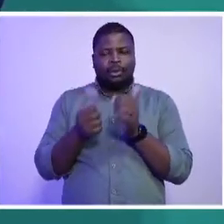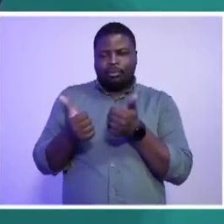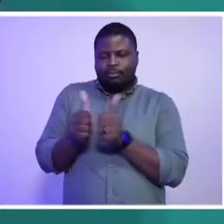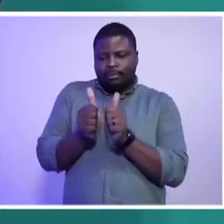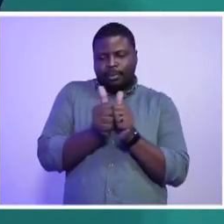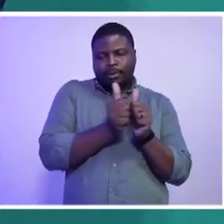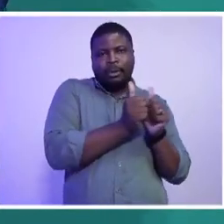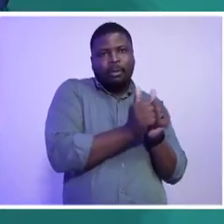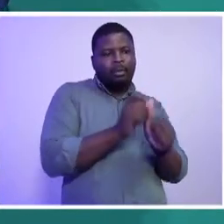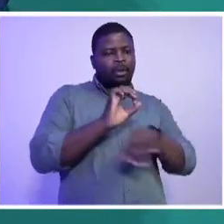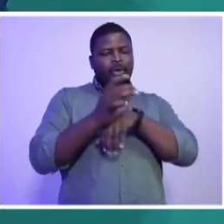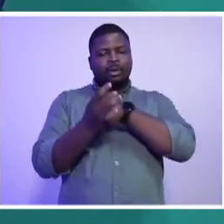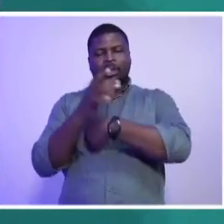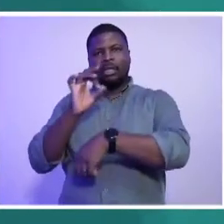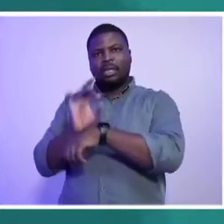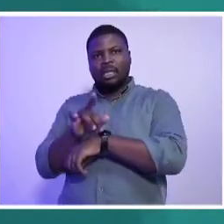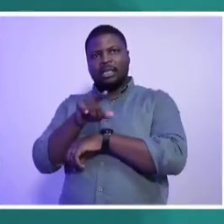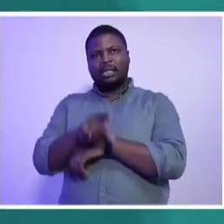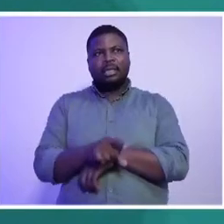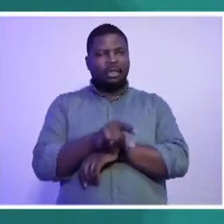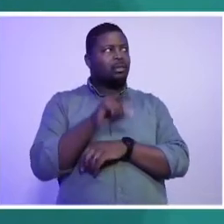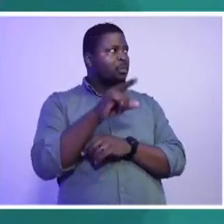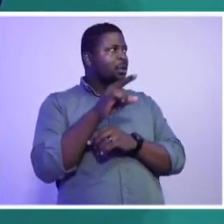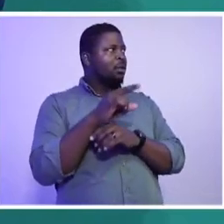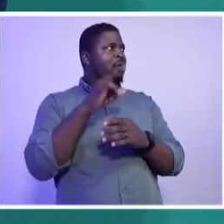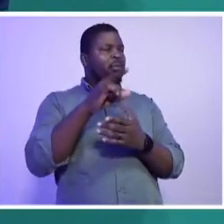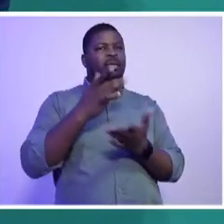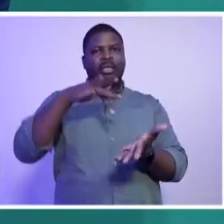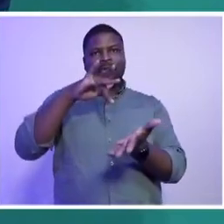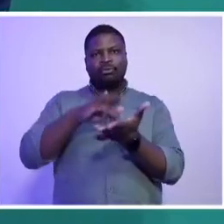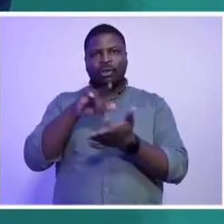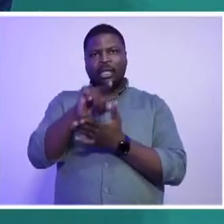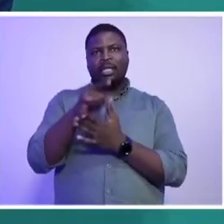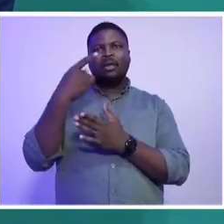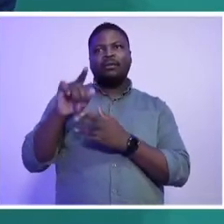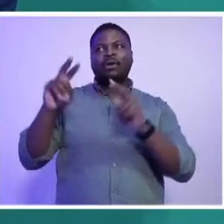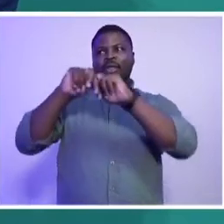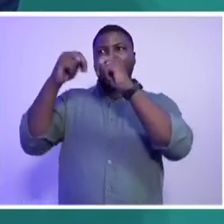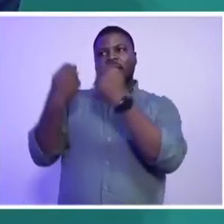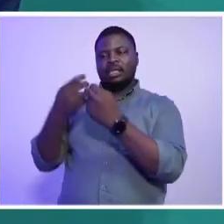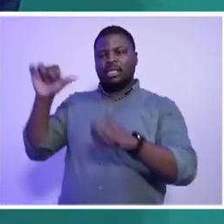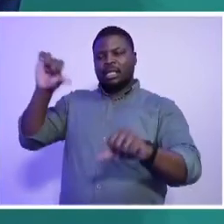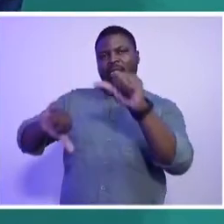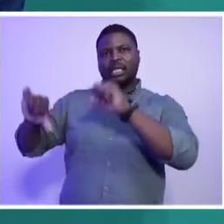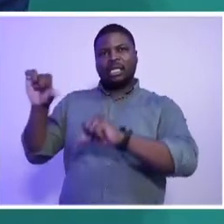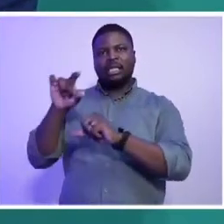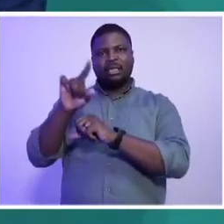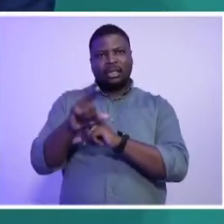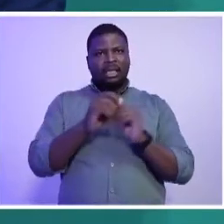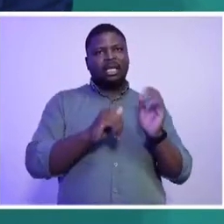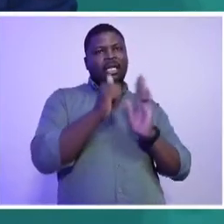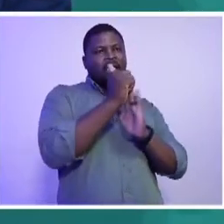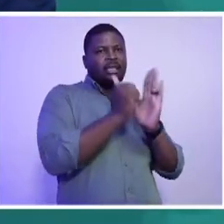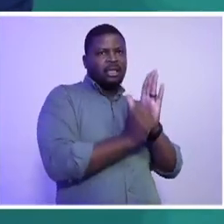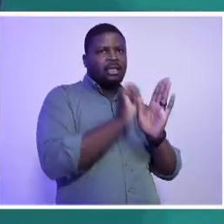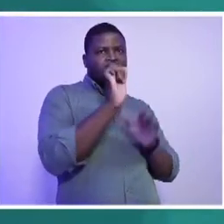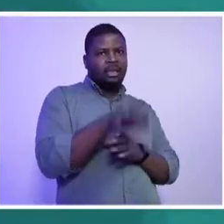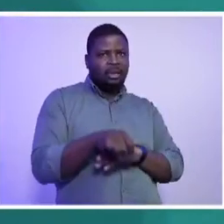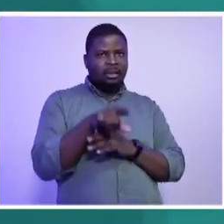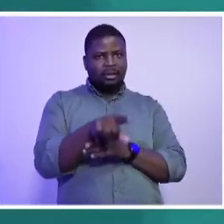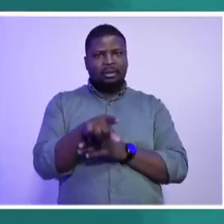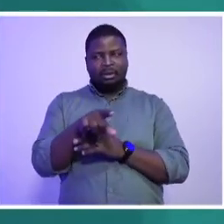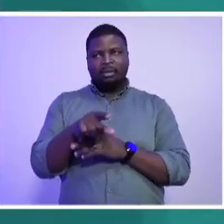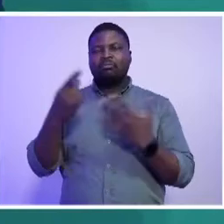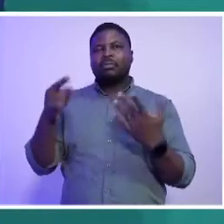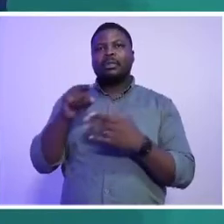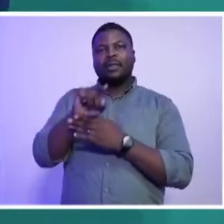multi-stakeholder consultation as being central to priority setting for the national science agenda, and unlocking the full potential of